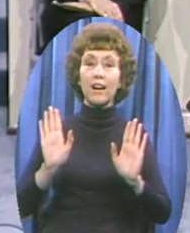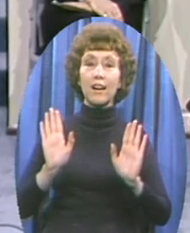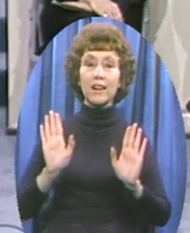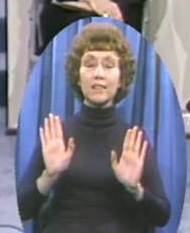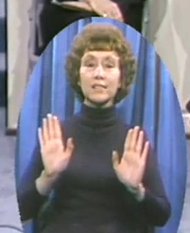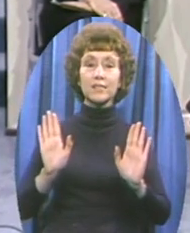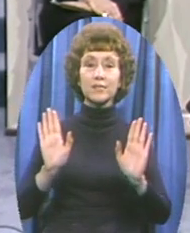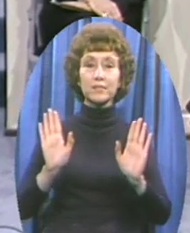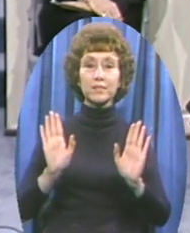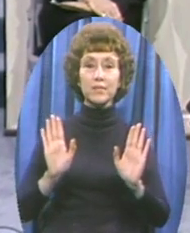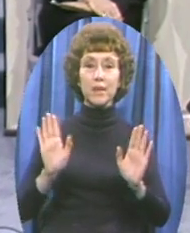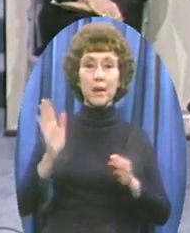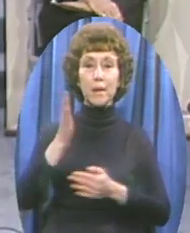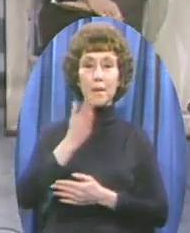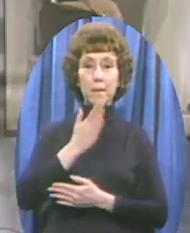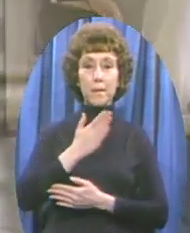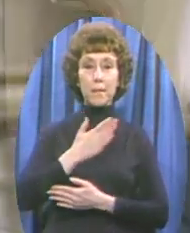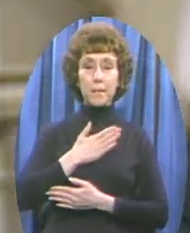resign.